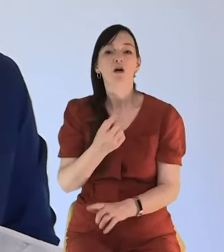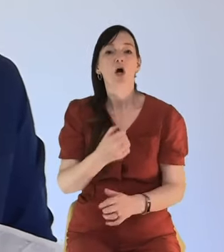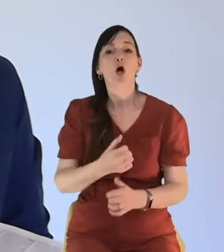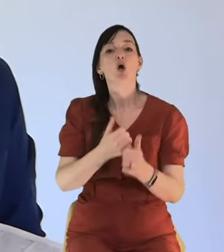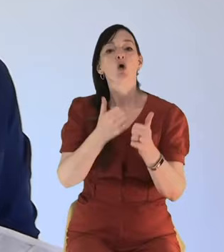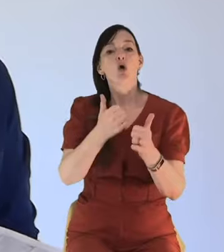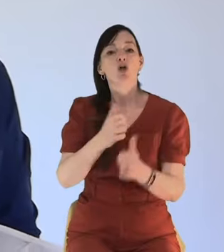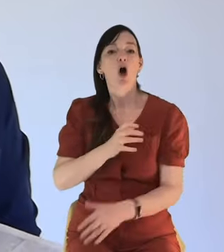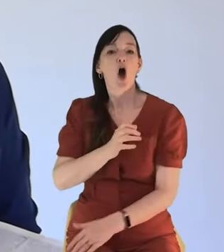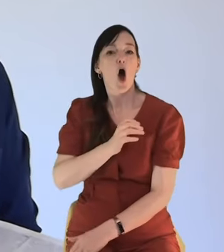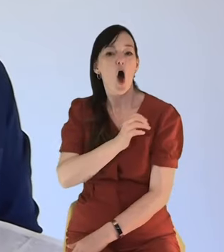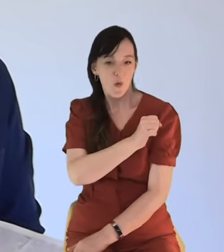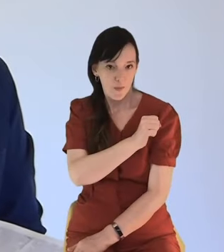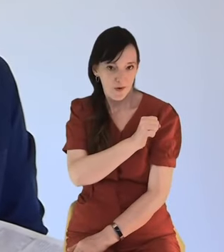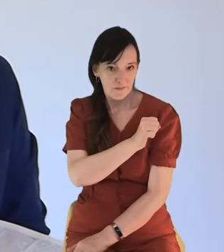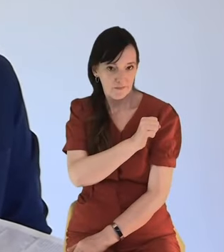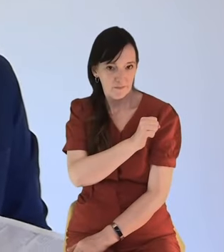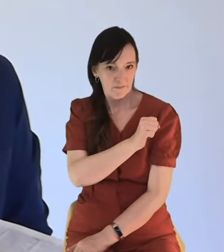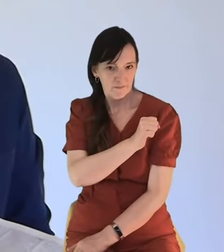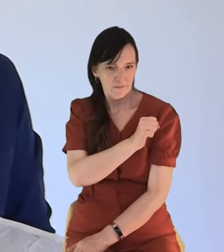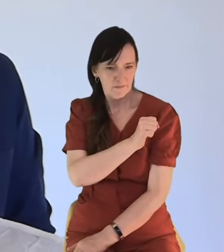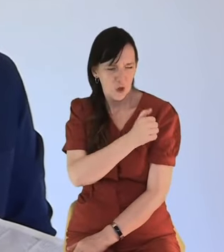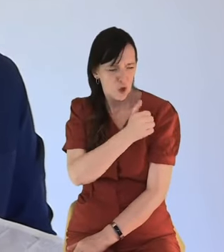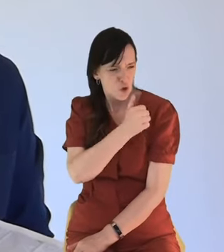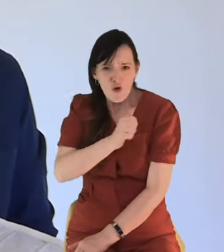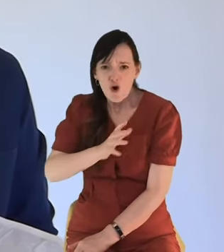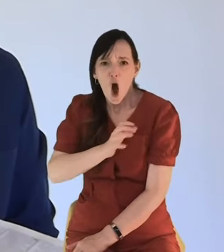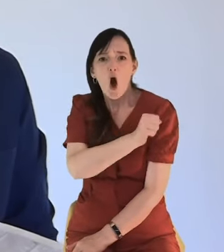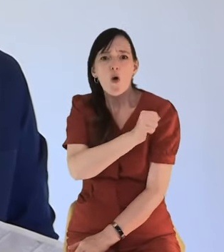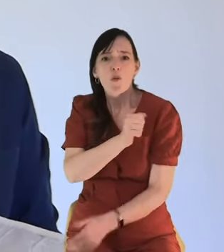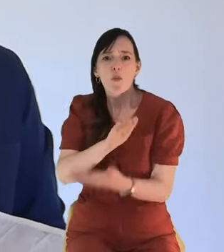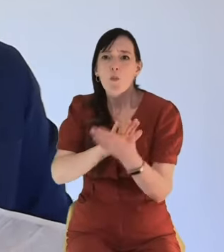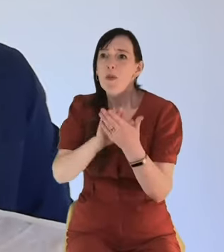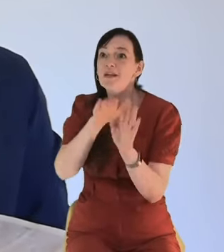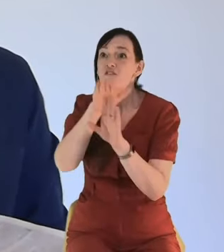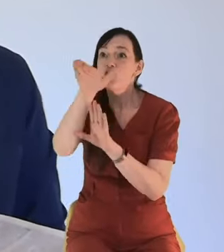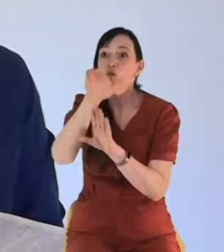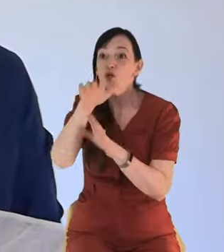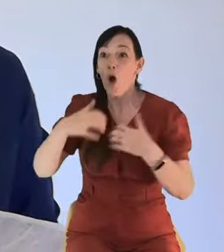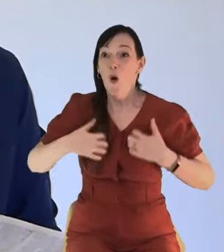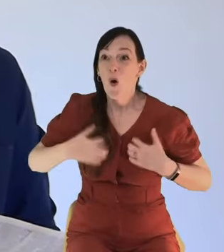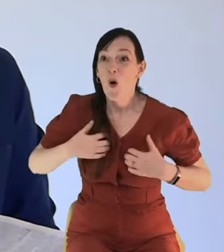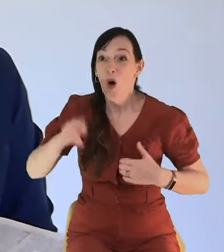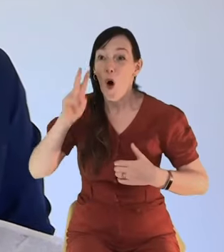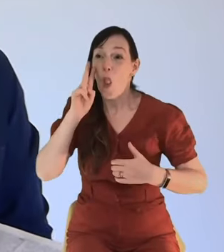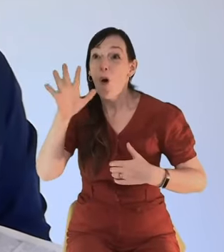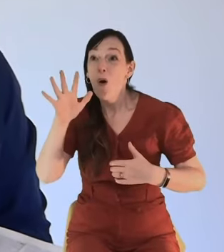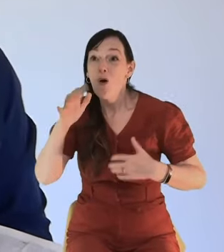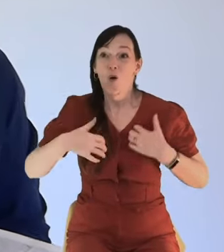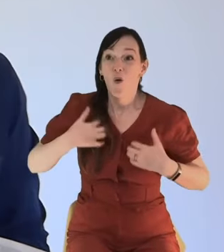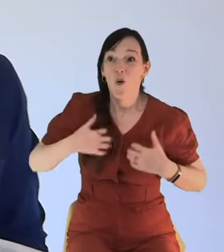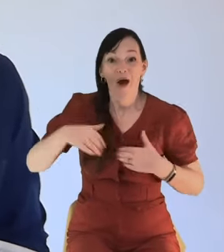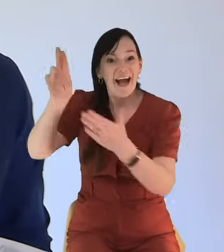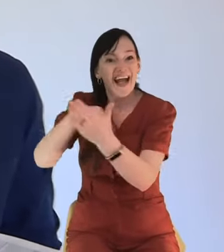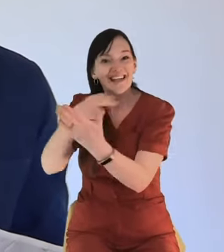good hope. A good hope, a future to look forward to that will not be cancelled.